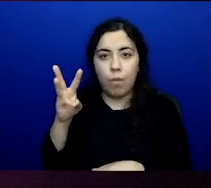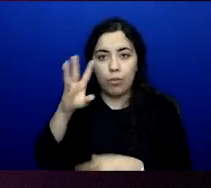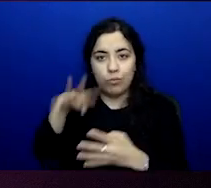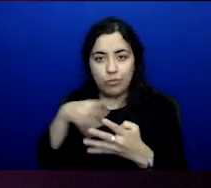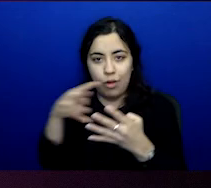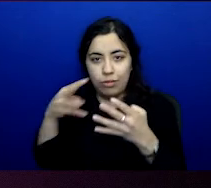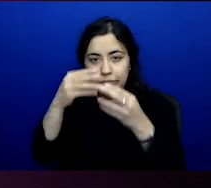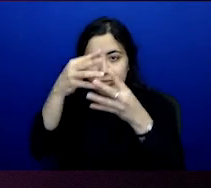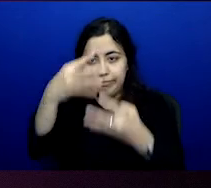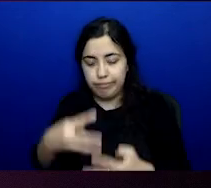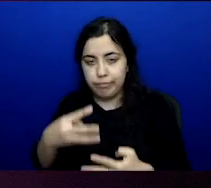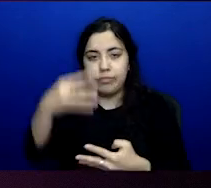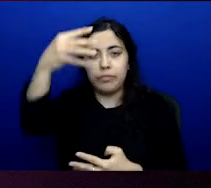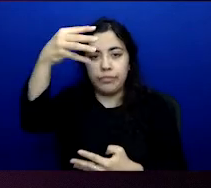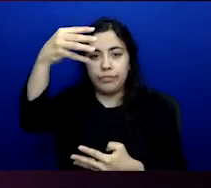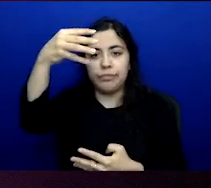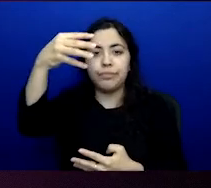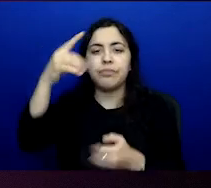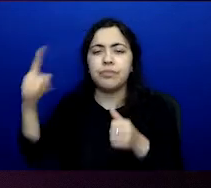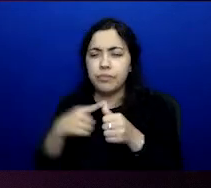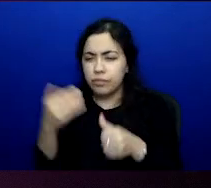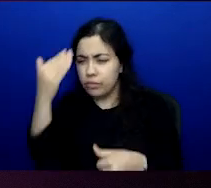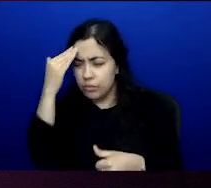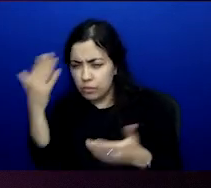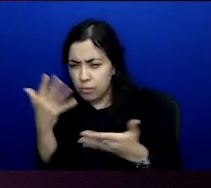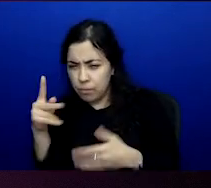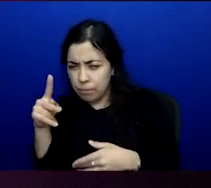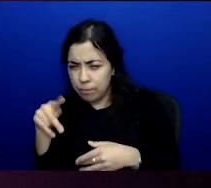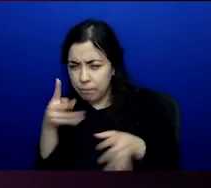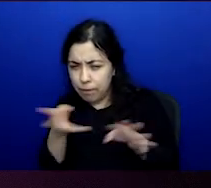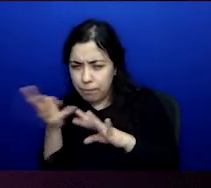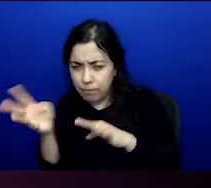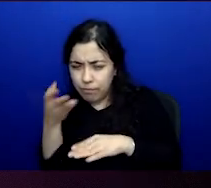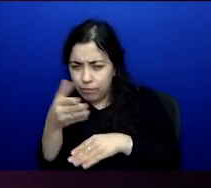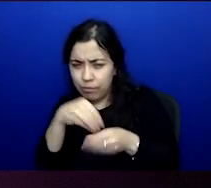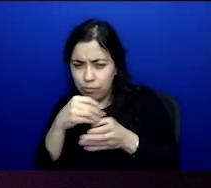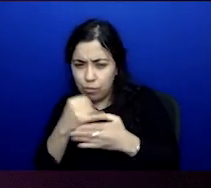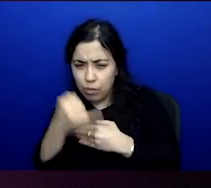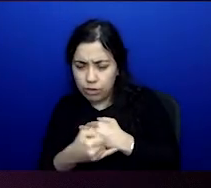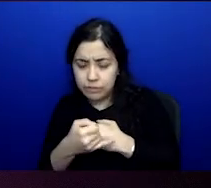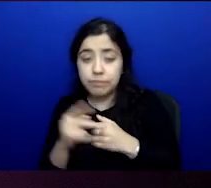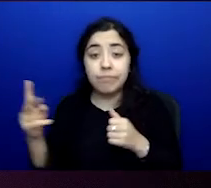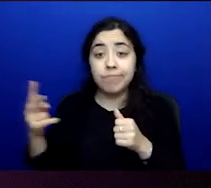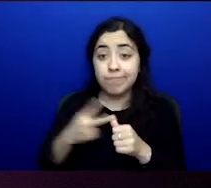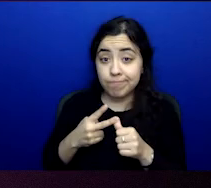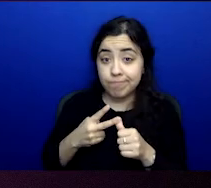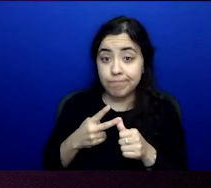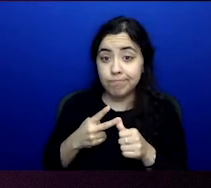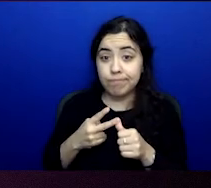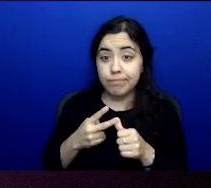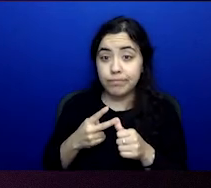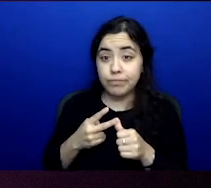you can know the set of pipelines that are constructed within that Kedro project. And the second one, line.